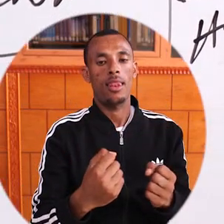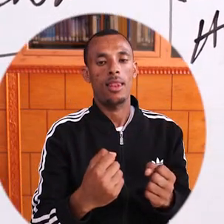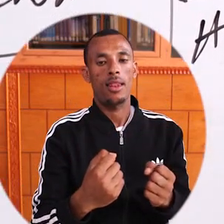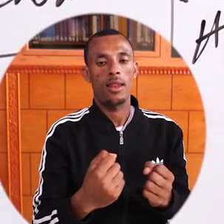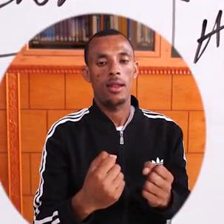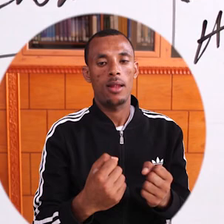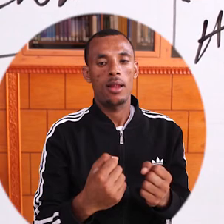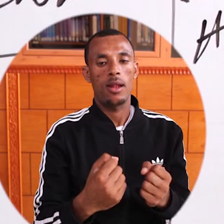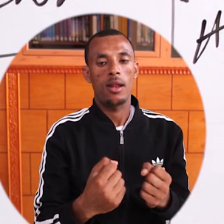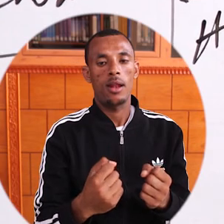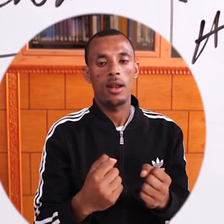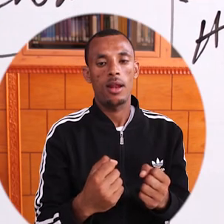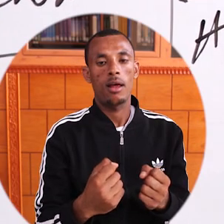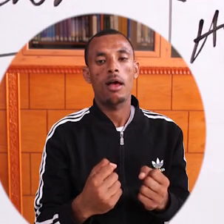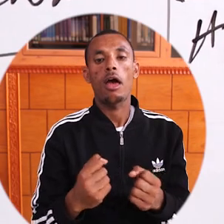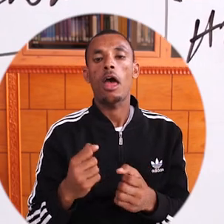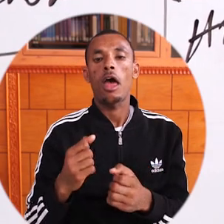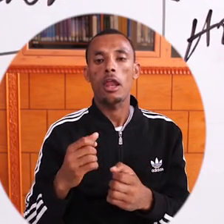possible